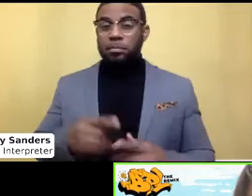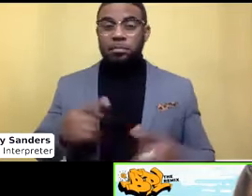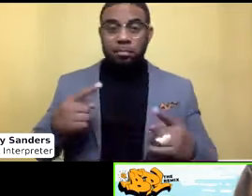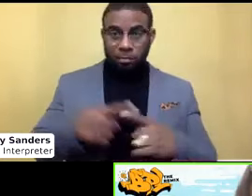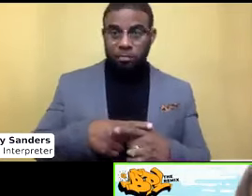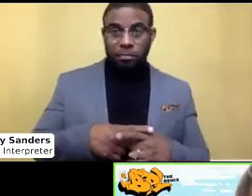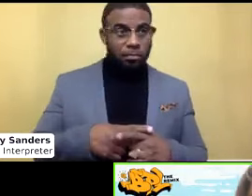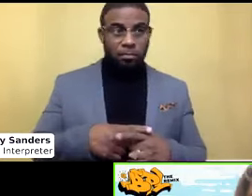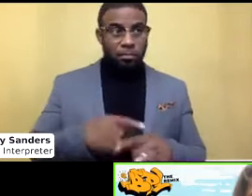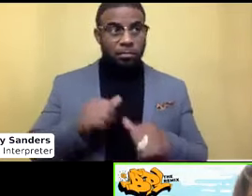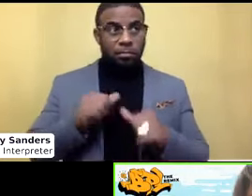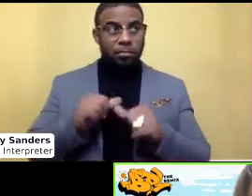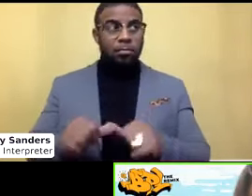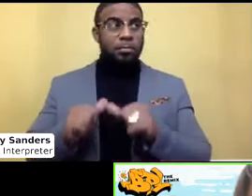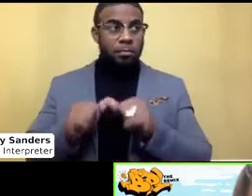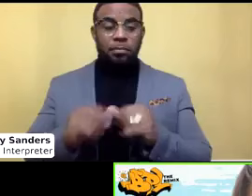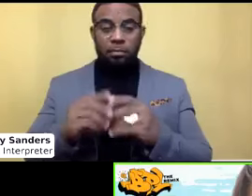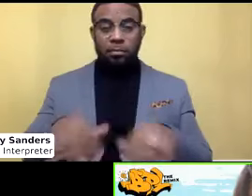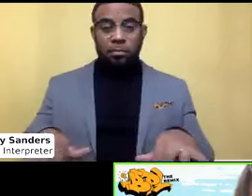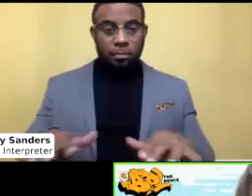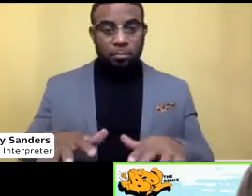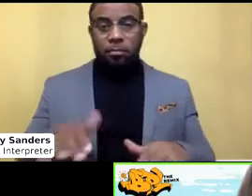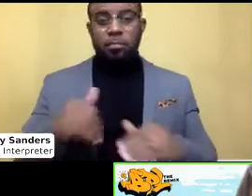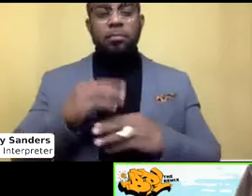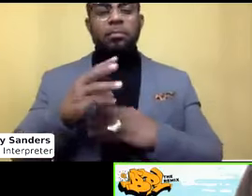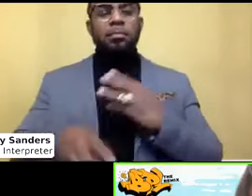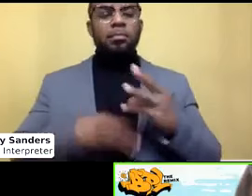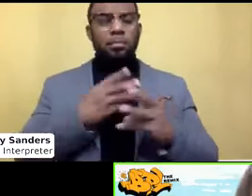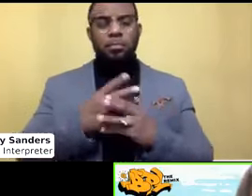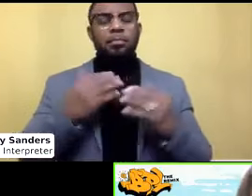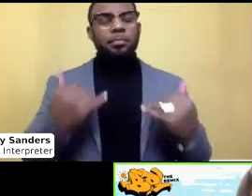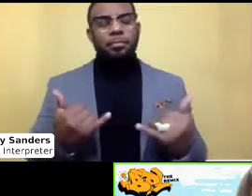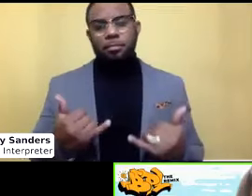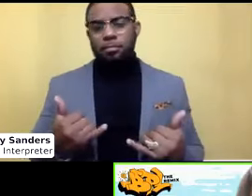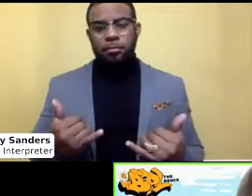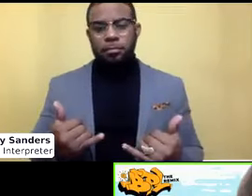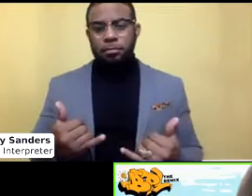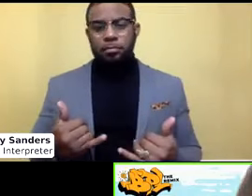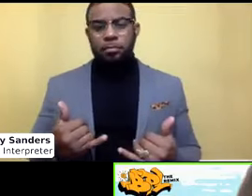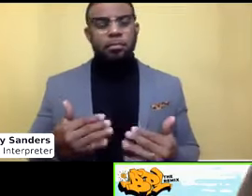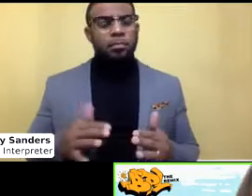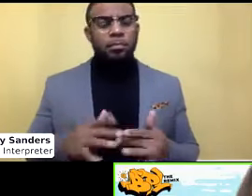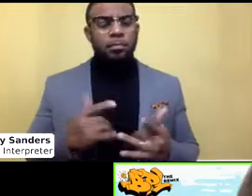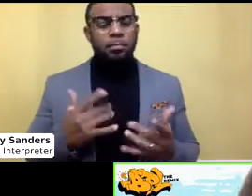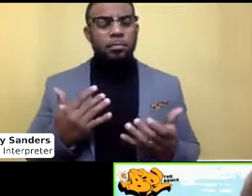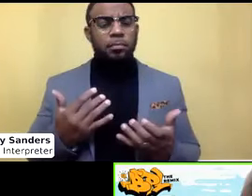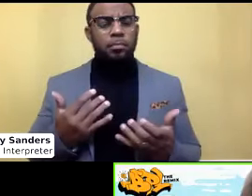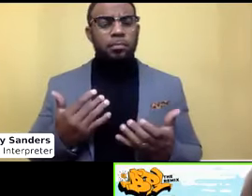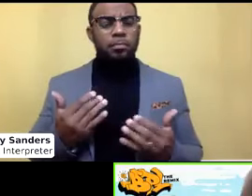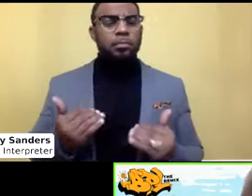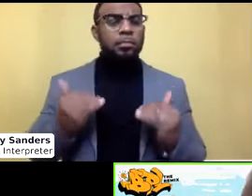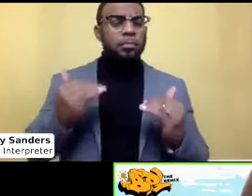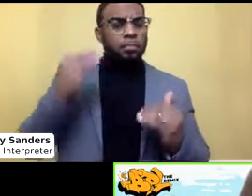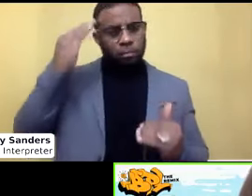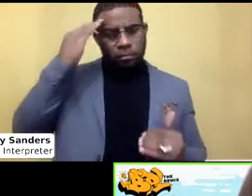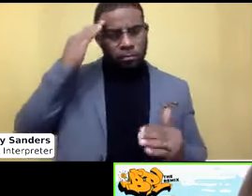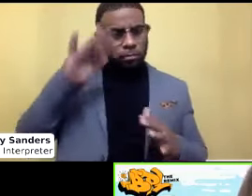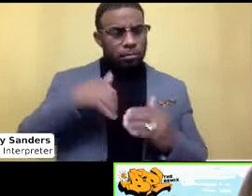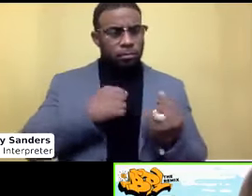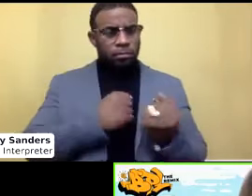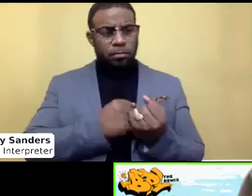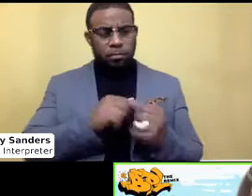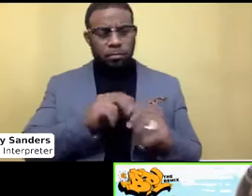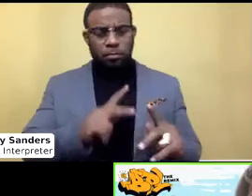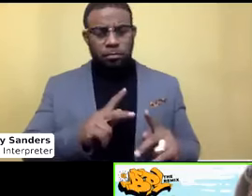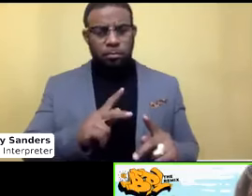conflict ongoing on the ground in the world today. How do we raise awareness? How do we support the